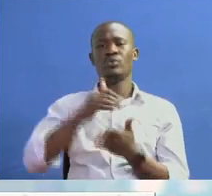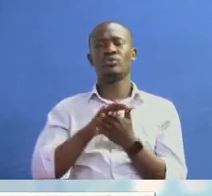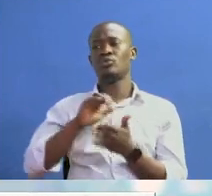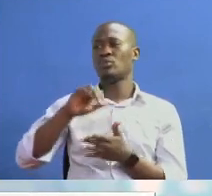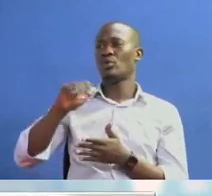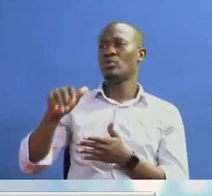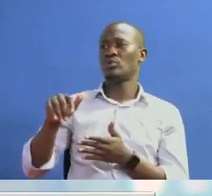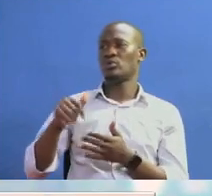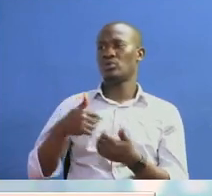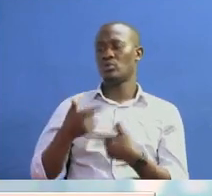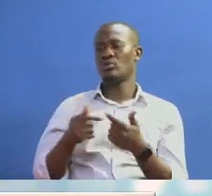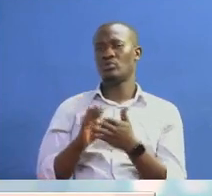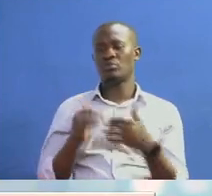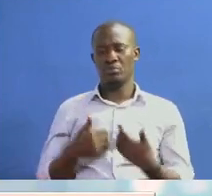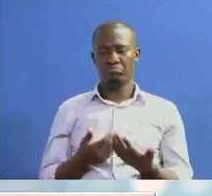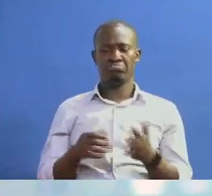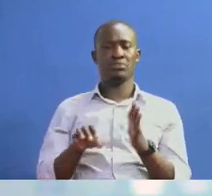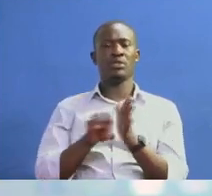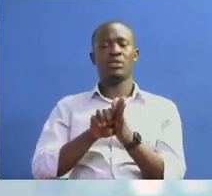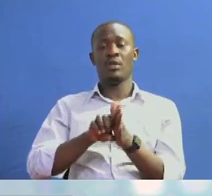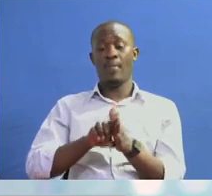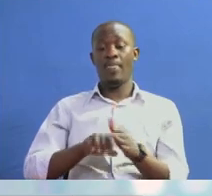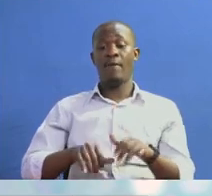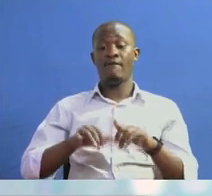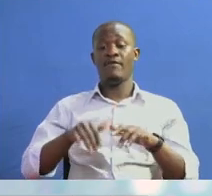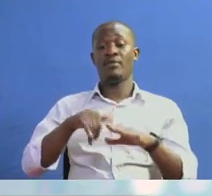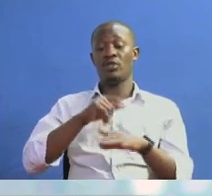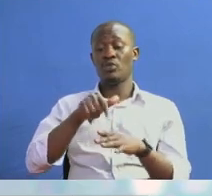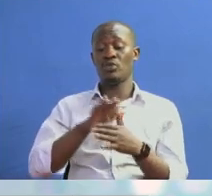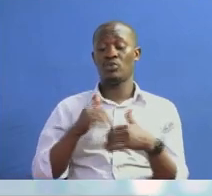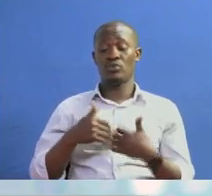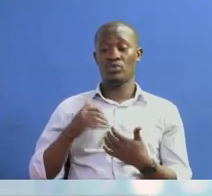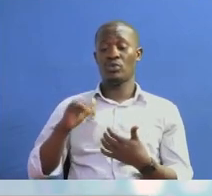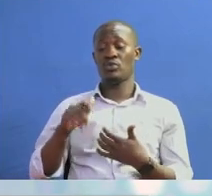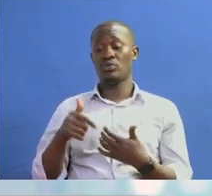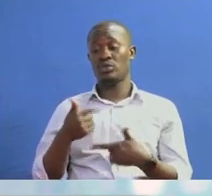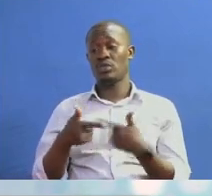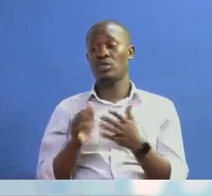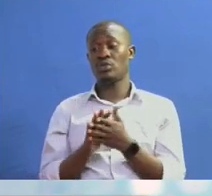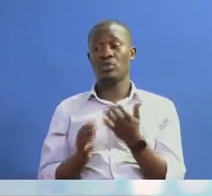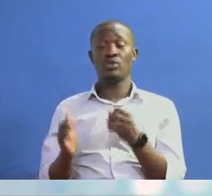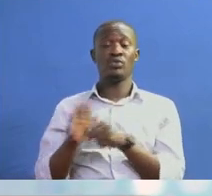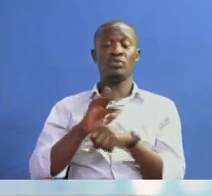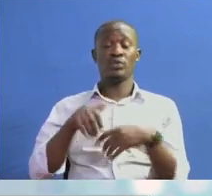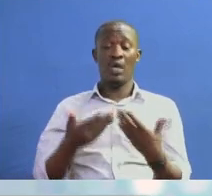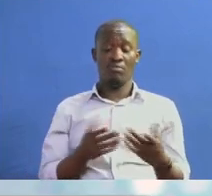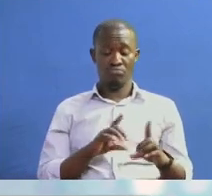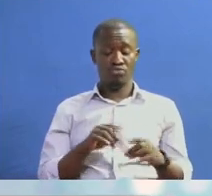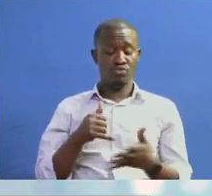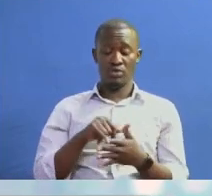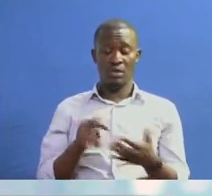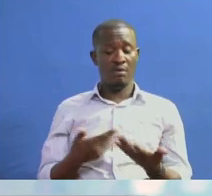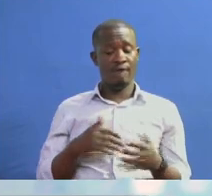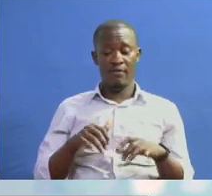are going to be like the case study. So the farmers in those counties will be taken into capacity building. They'll be taught how they do it, farms